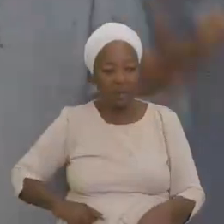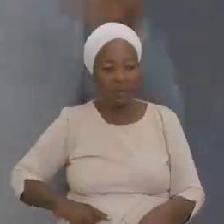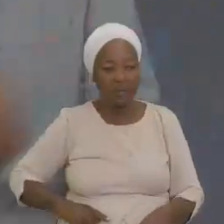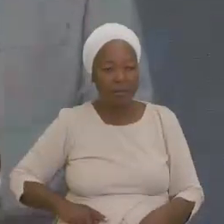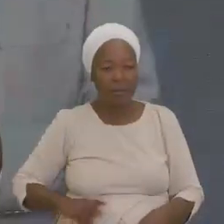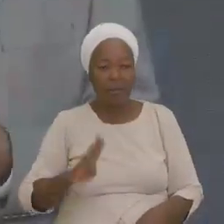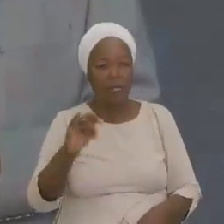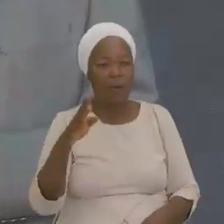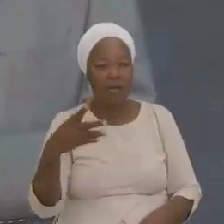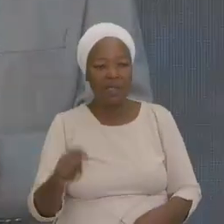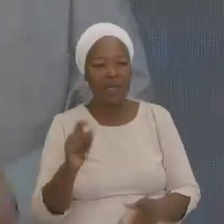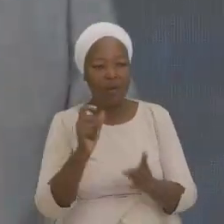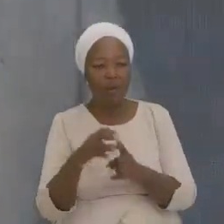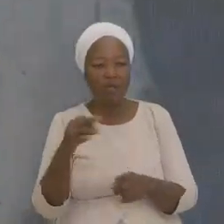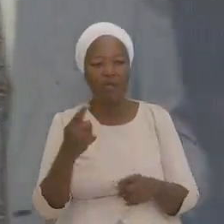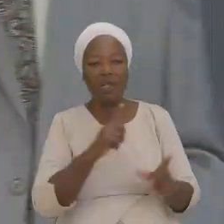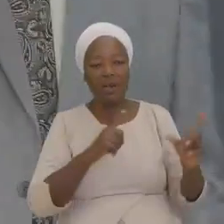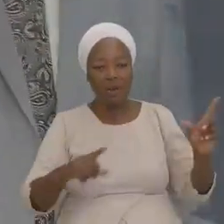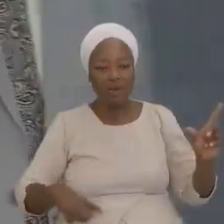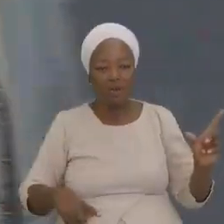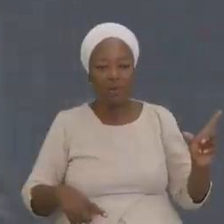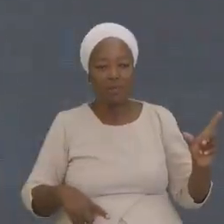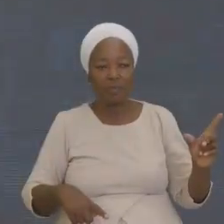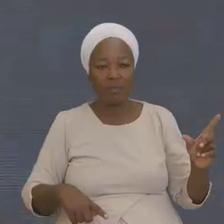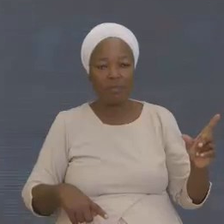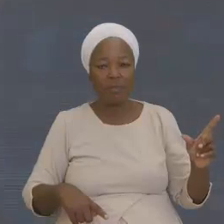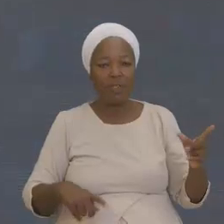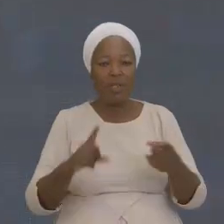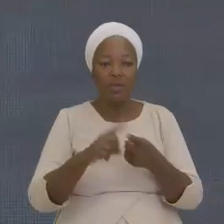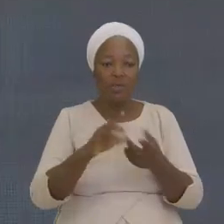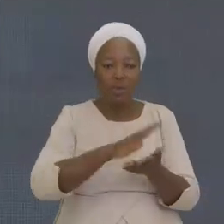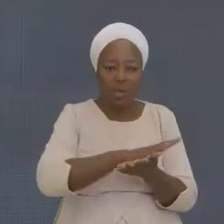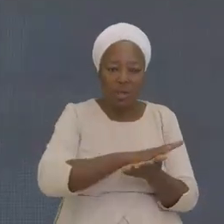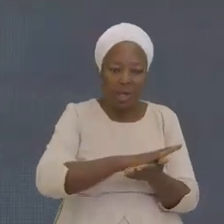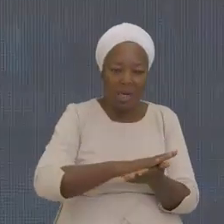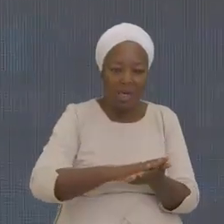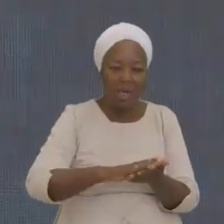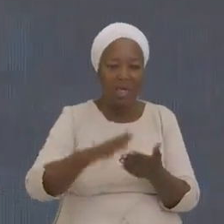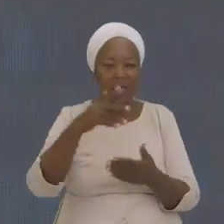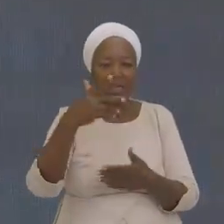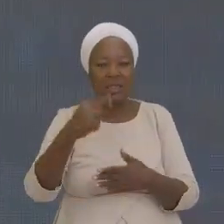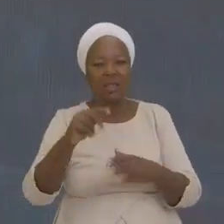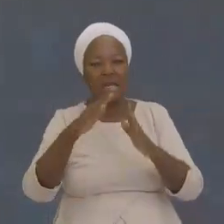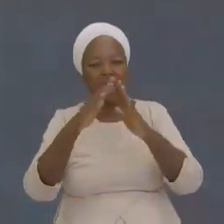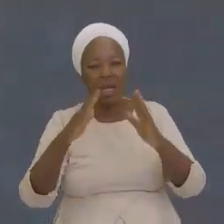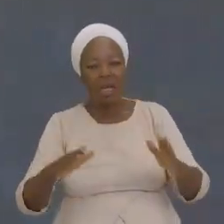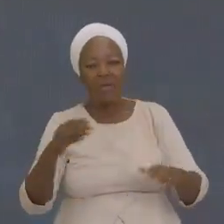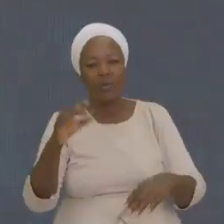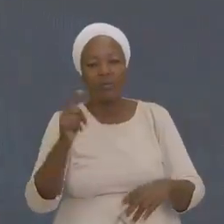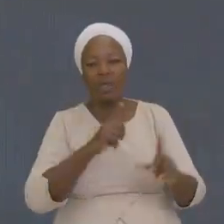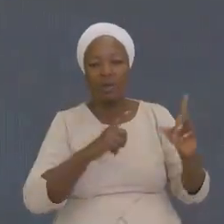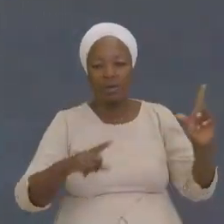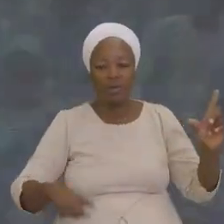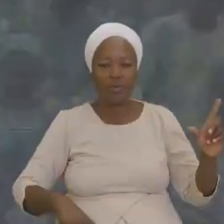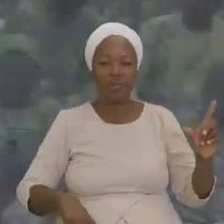by the words of the Lord to cleanse the house of the Lord,